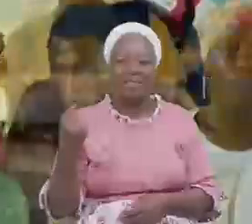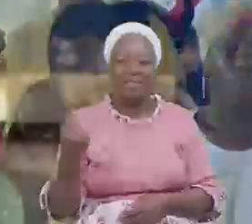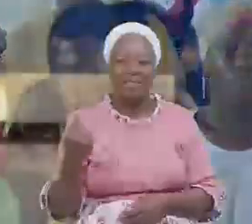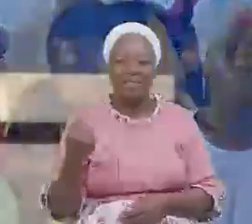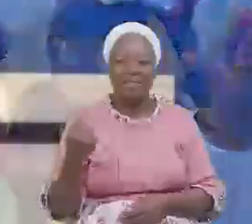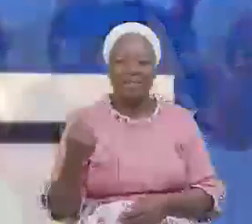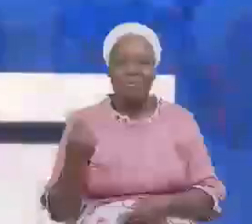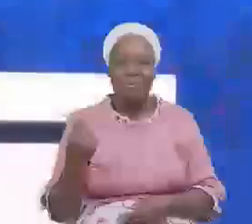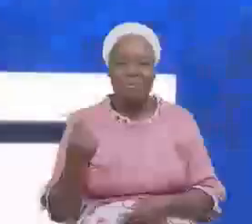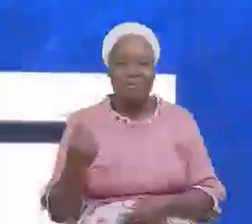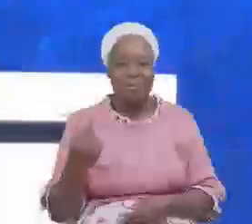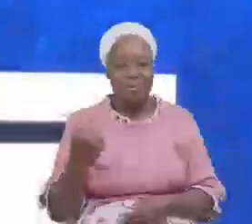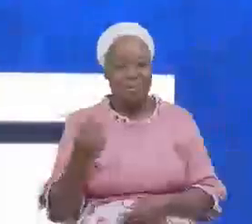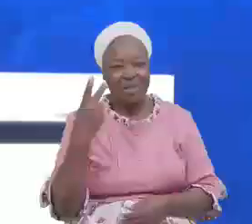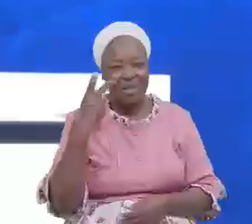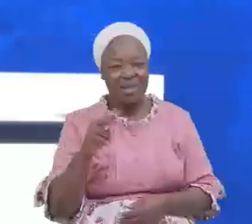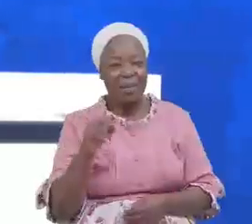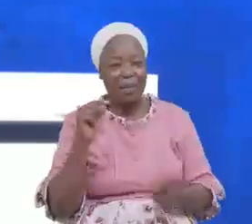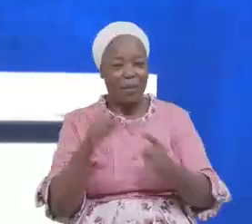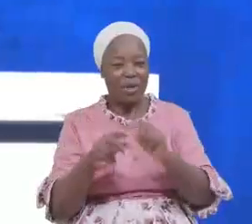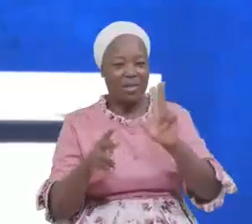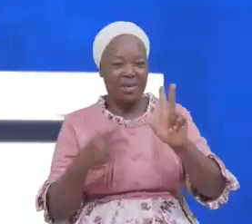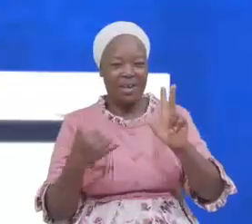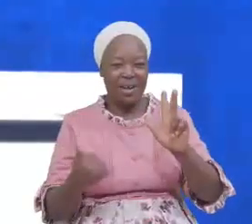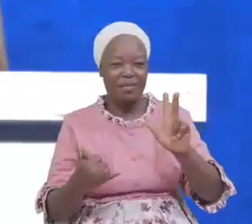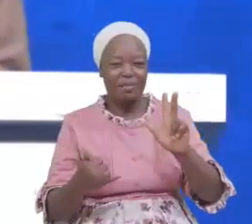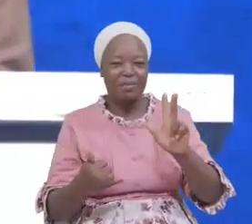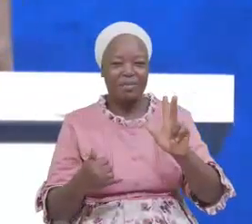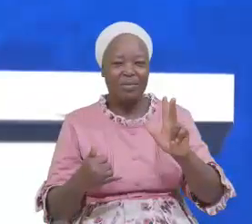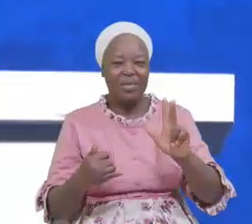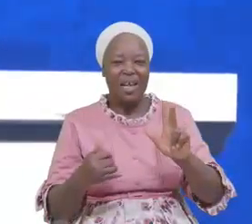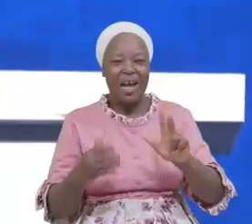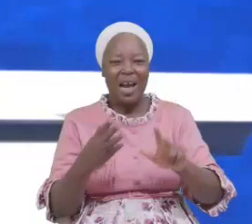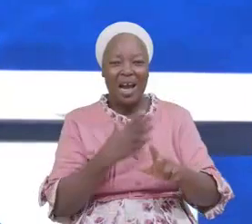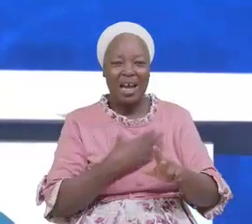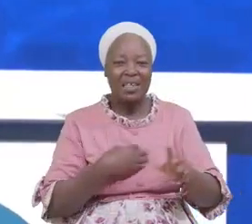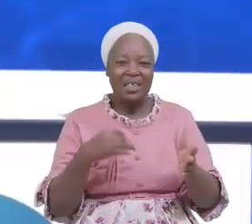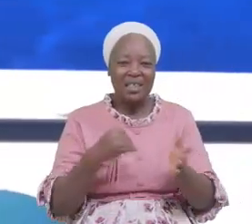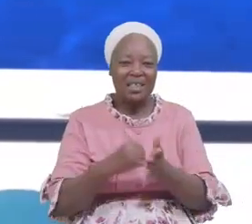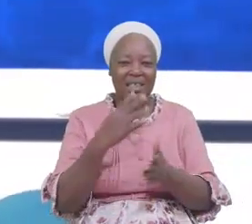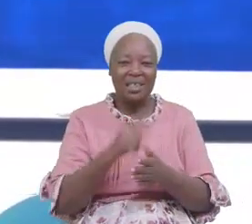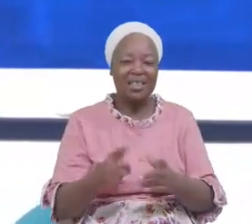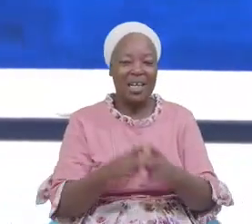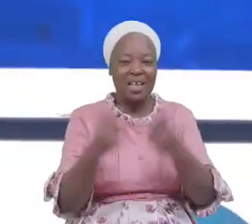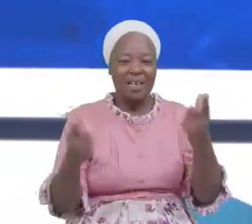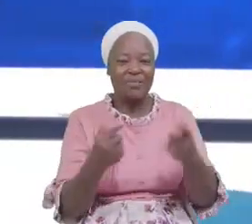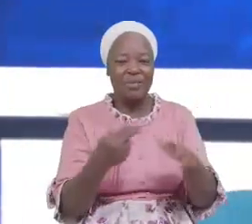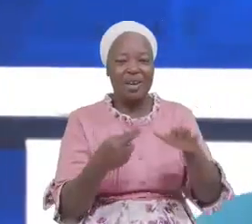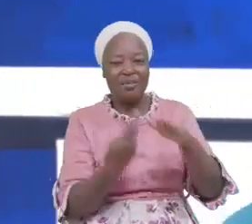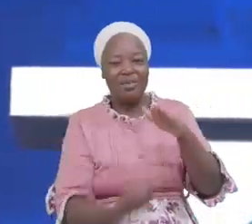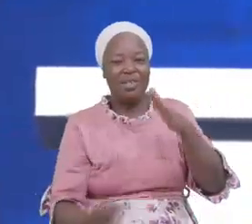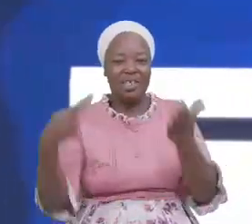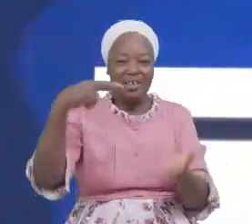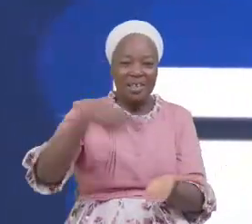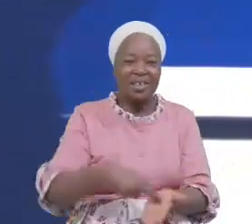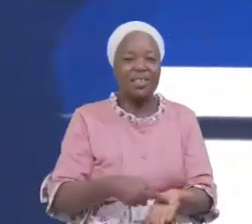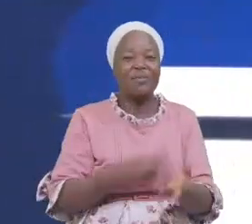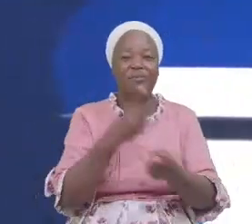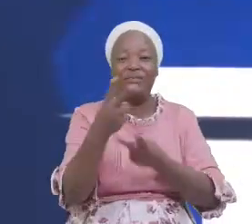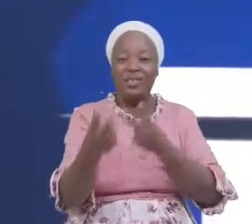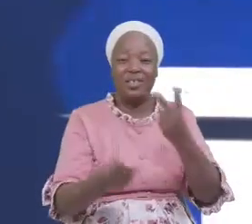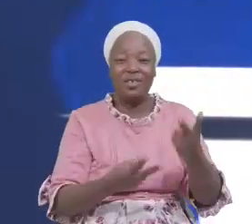We're looking at number three here. And it's a great regenerative visitation to